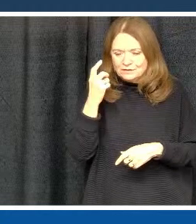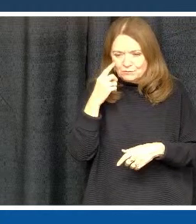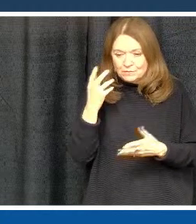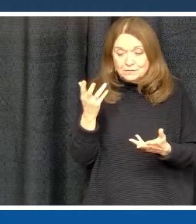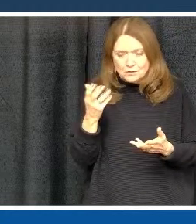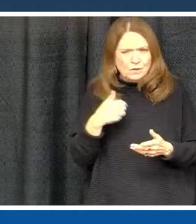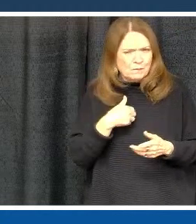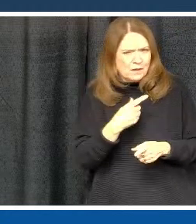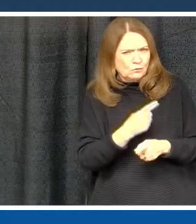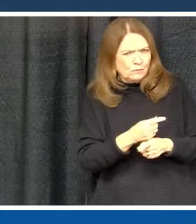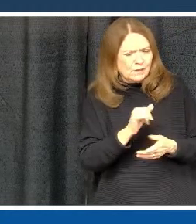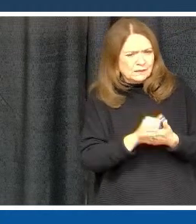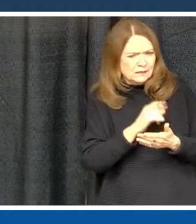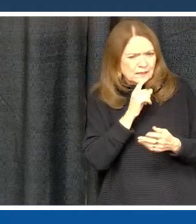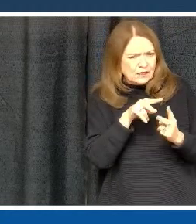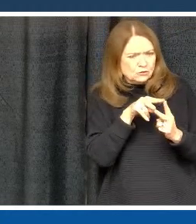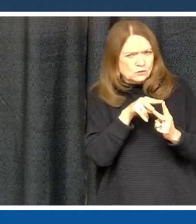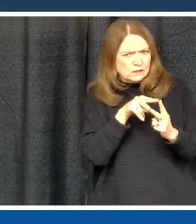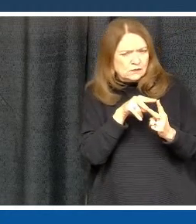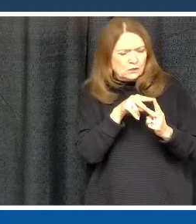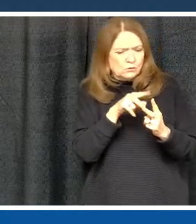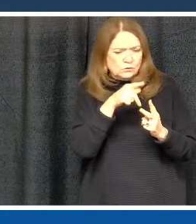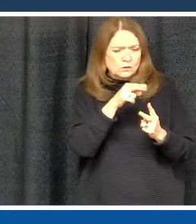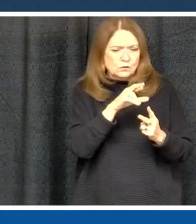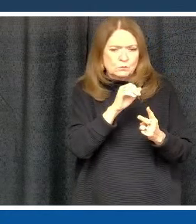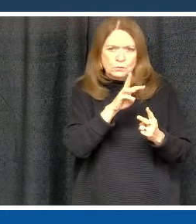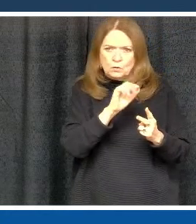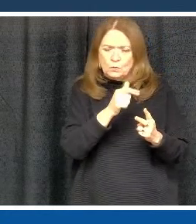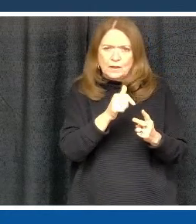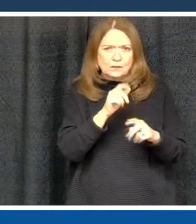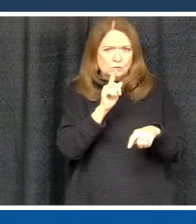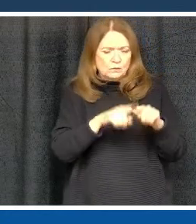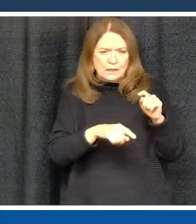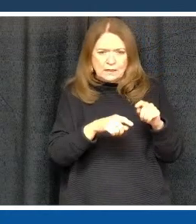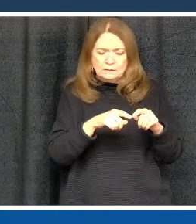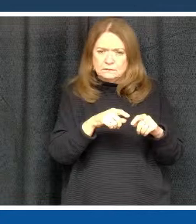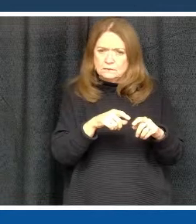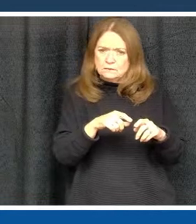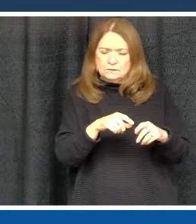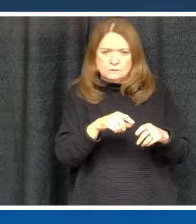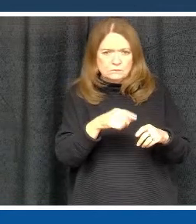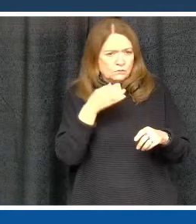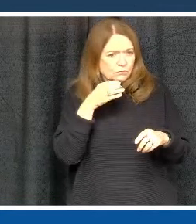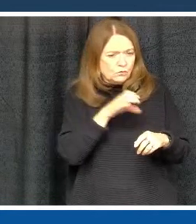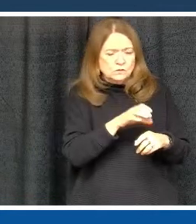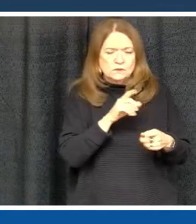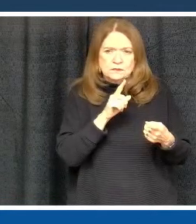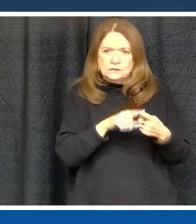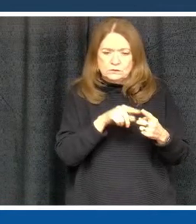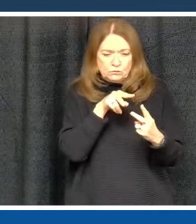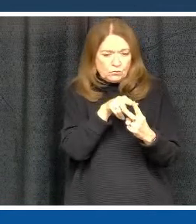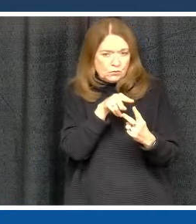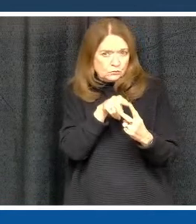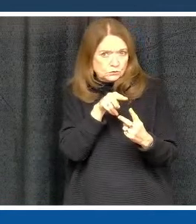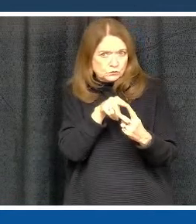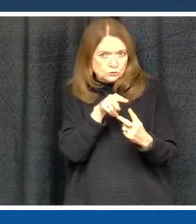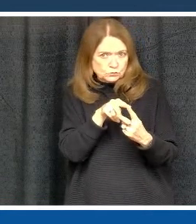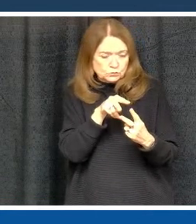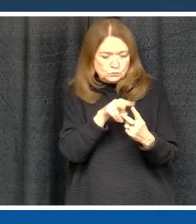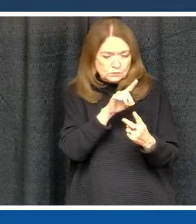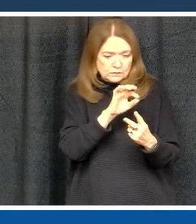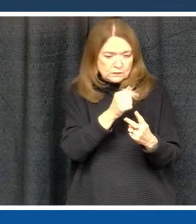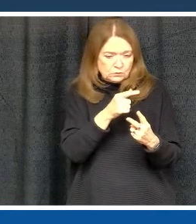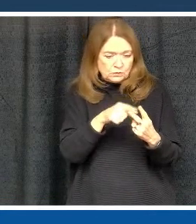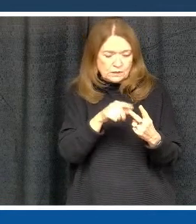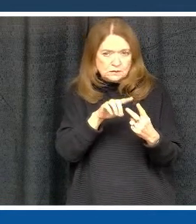that actually those PROAG's not enforceable until, at the very least, those two agencies or